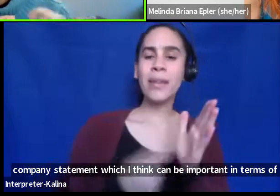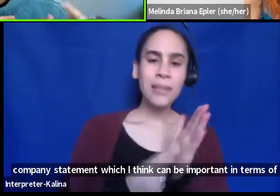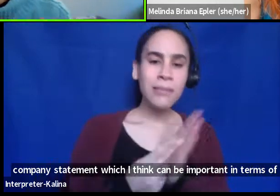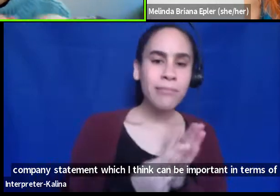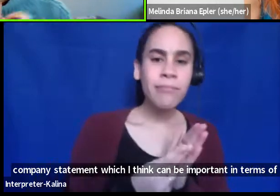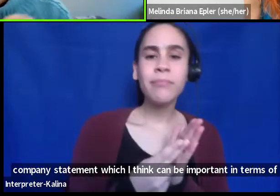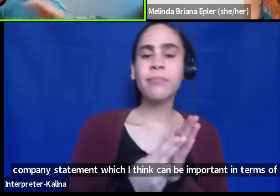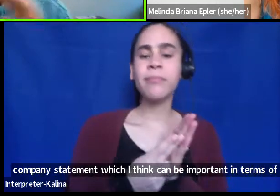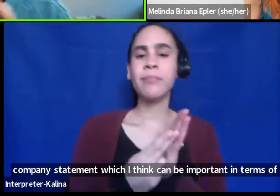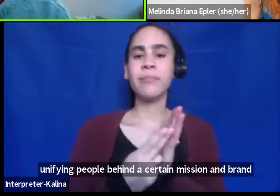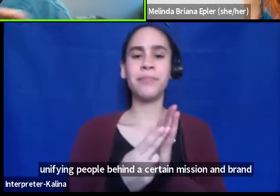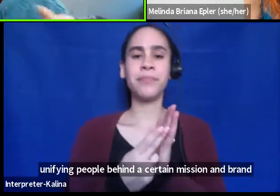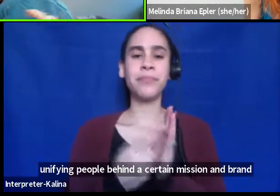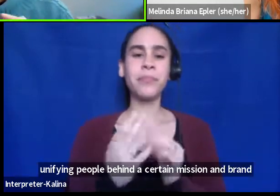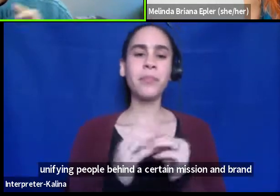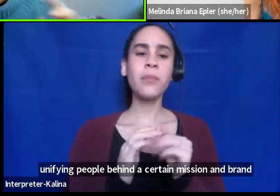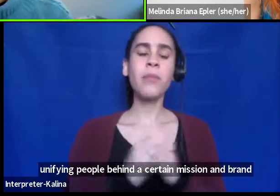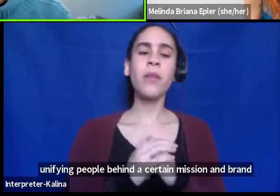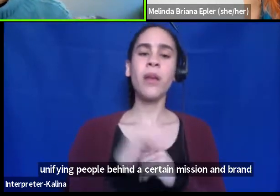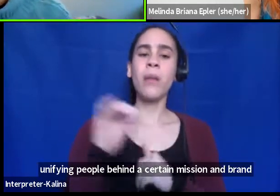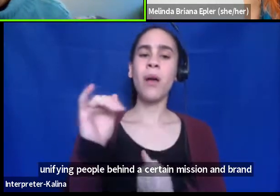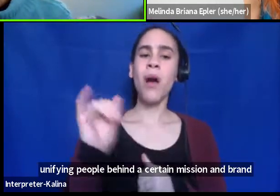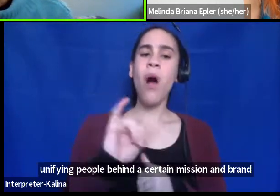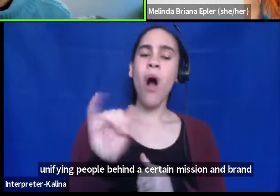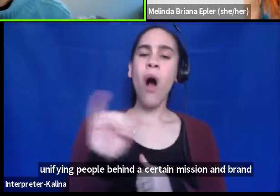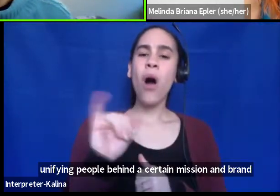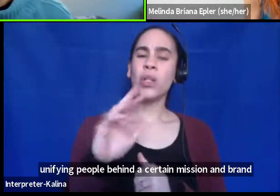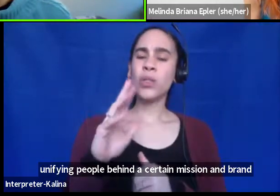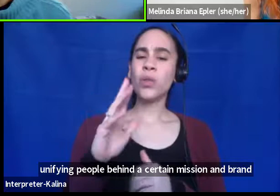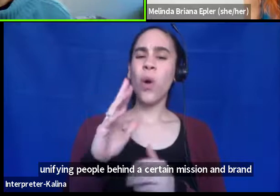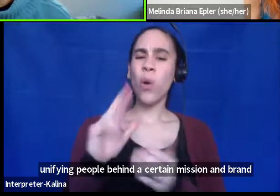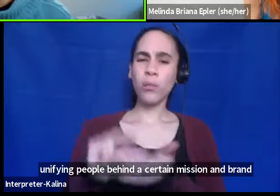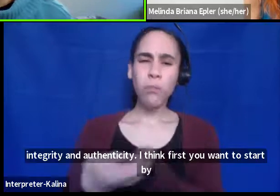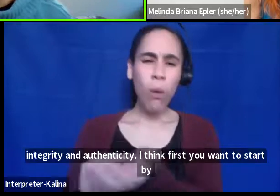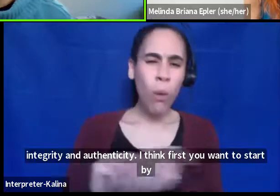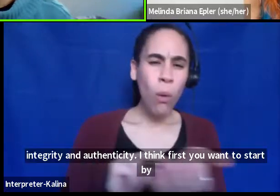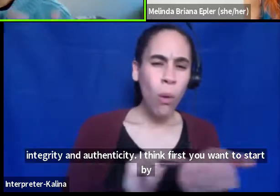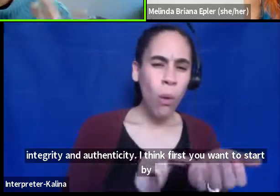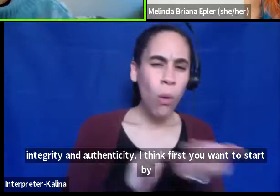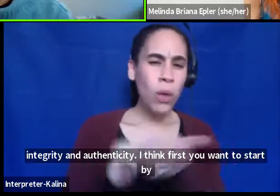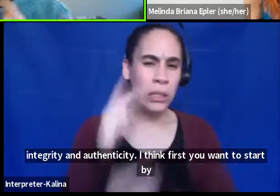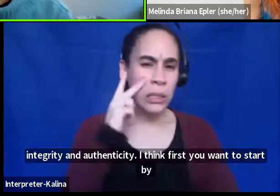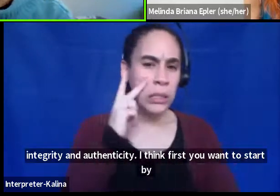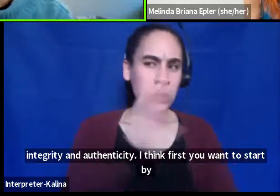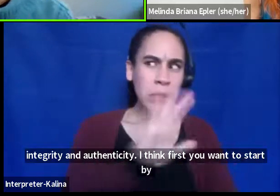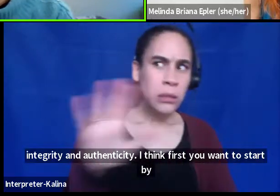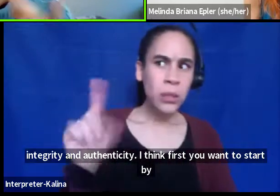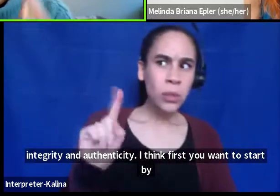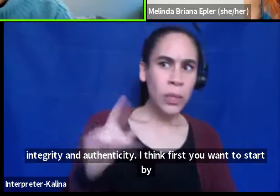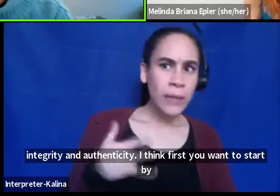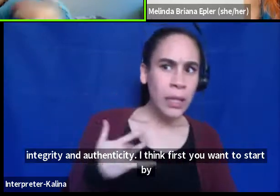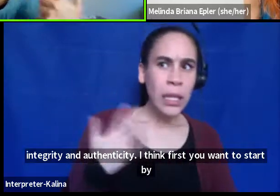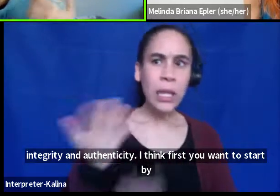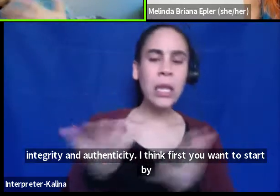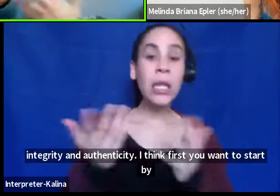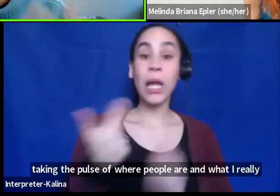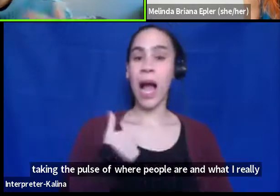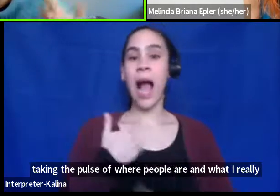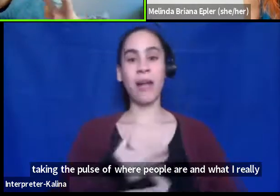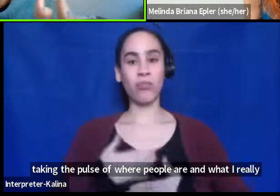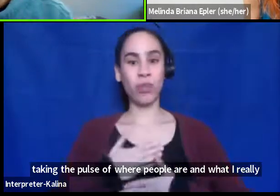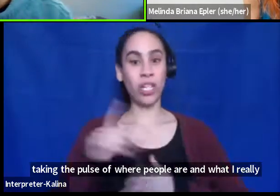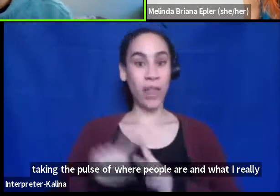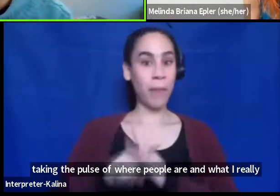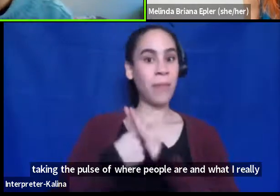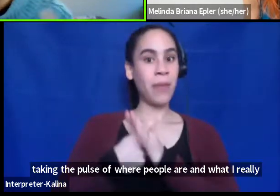of start by taking the pulse of where people are. And what I really appreciated, Melinda, was that you asked at the beginning of this session, like, how